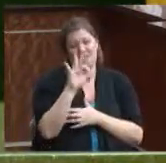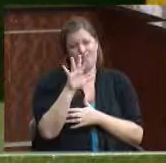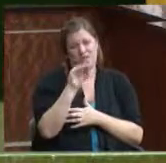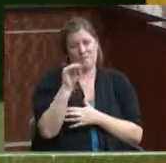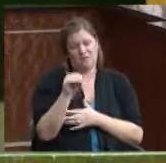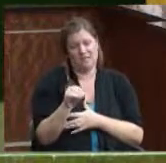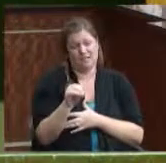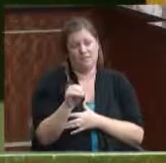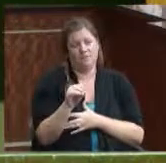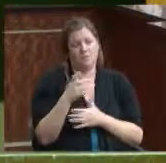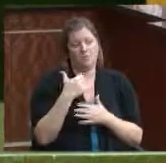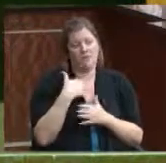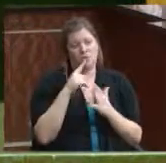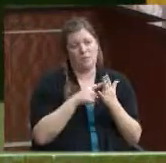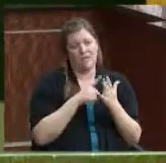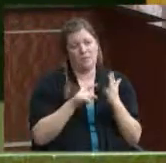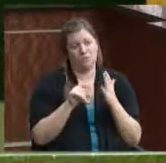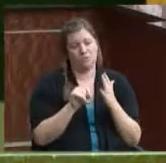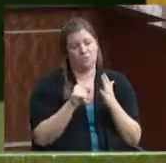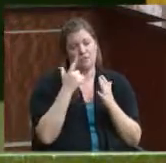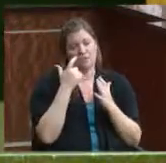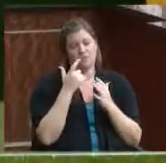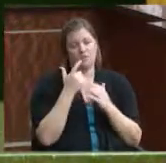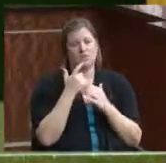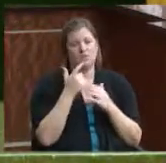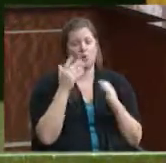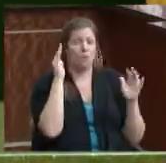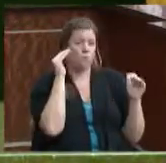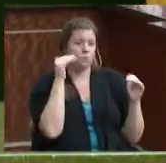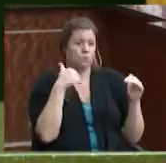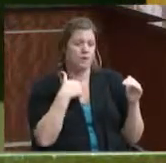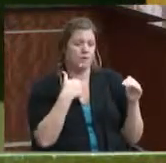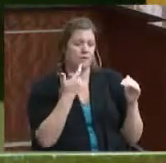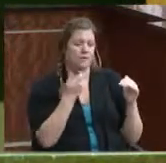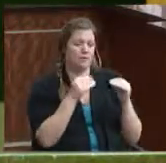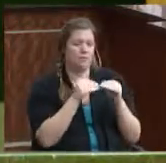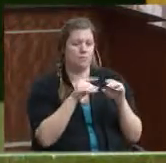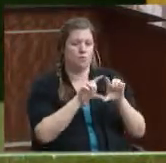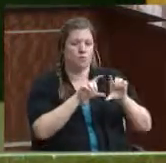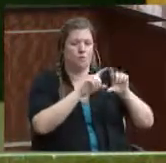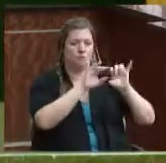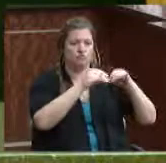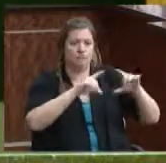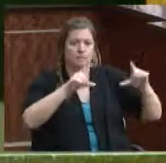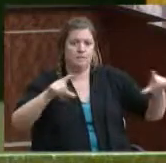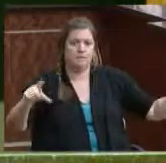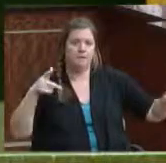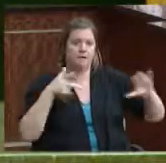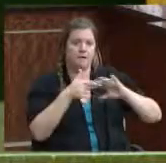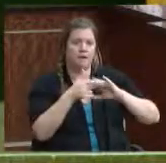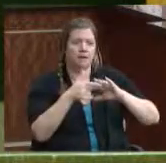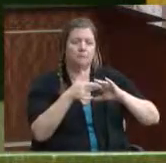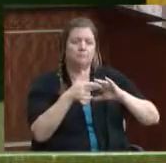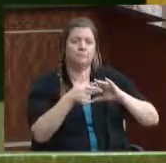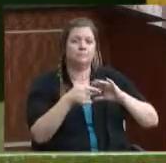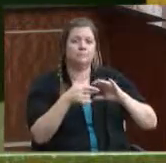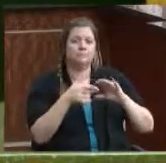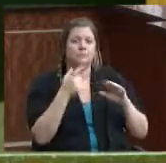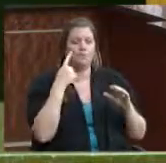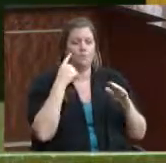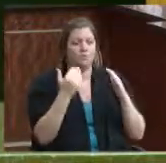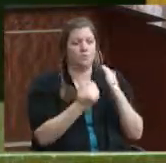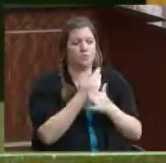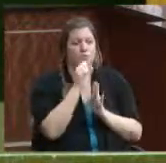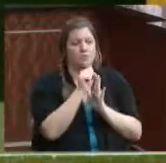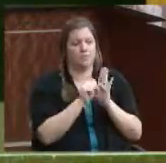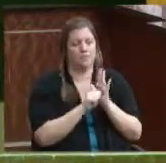in the park there. We ended up having to cancel that. We hope to have a little ribbon cutting over at the Centennial Park, where the new skate